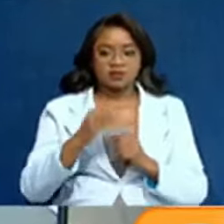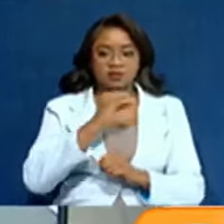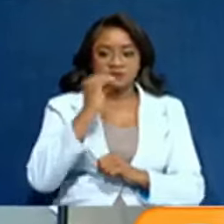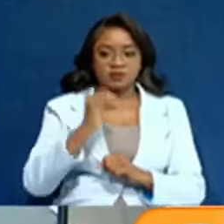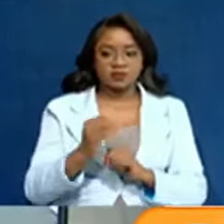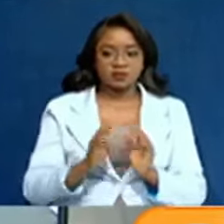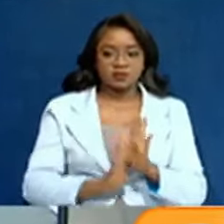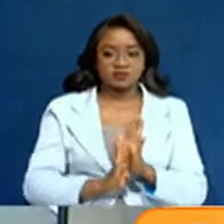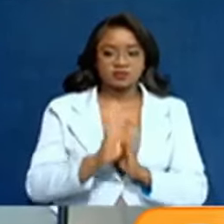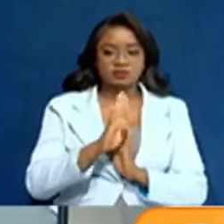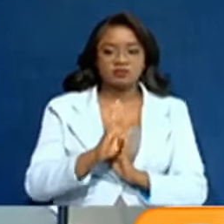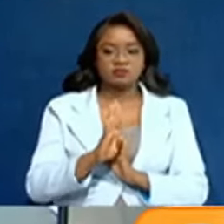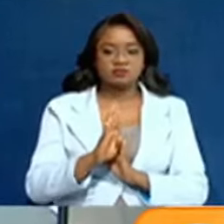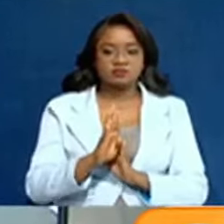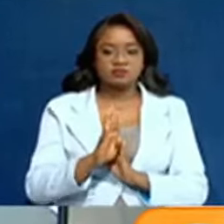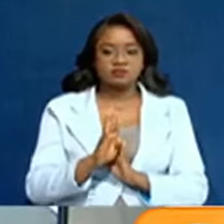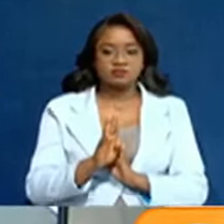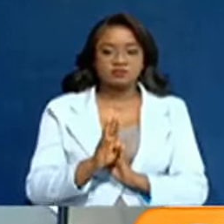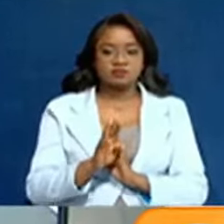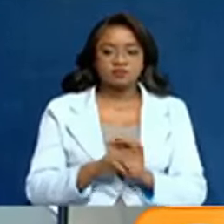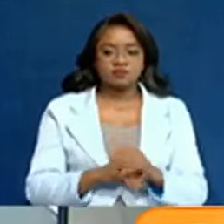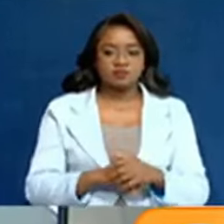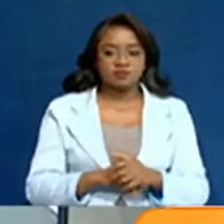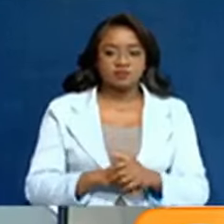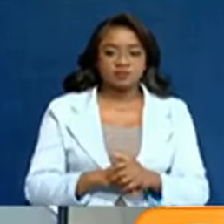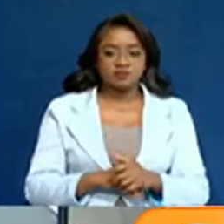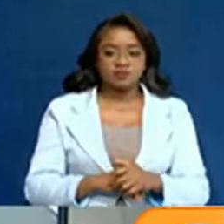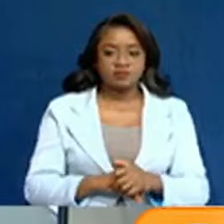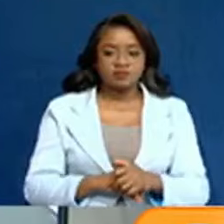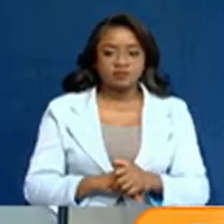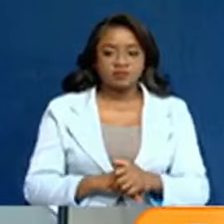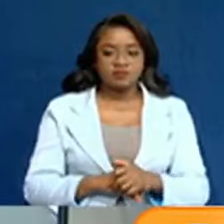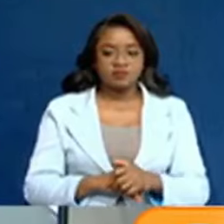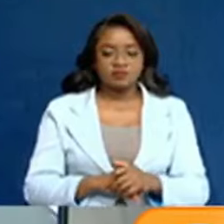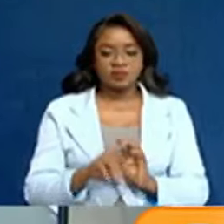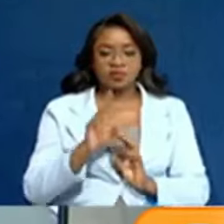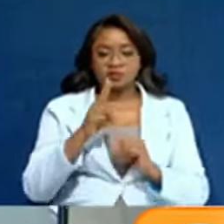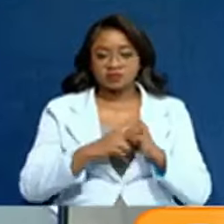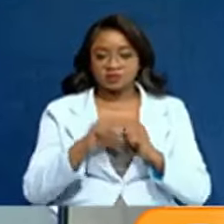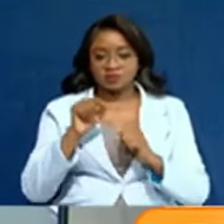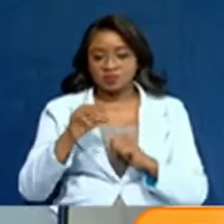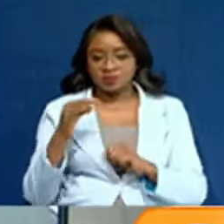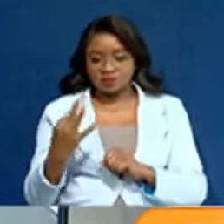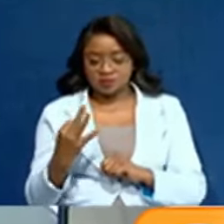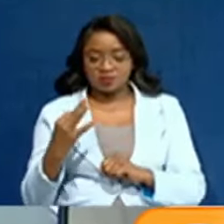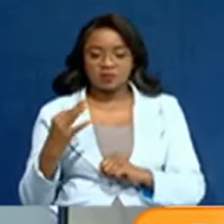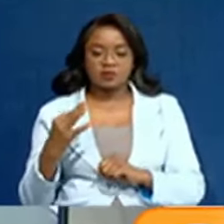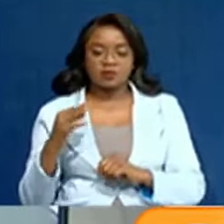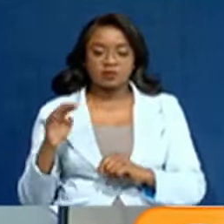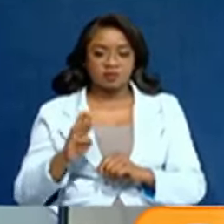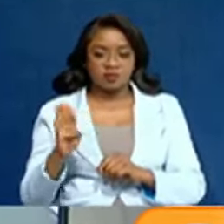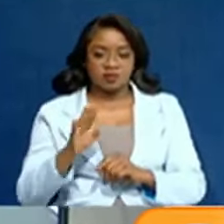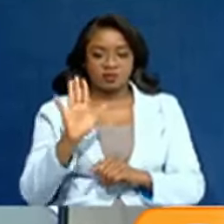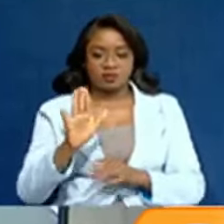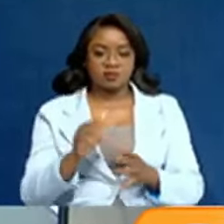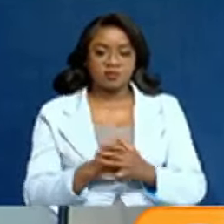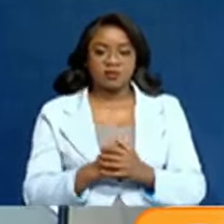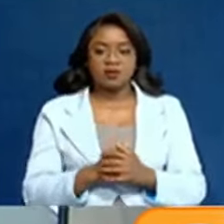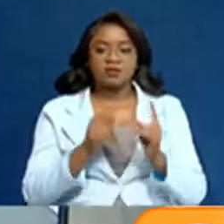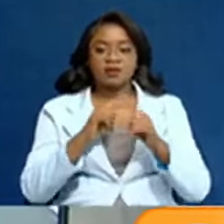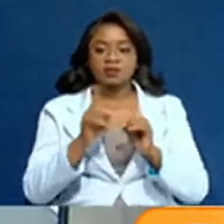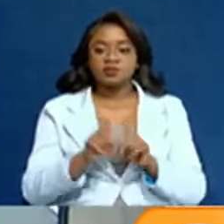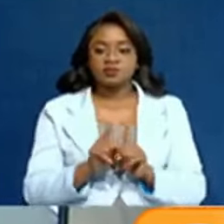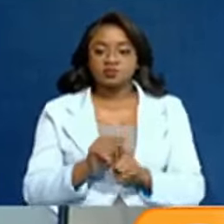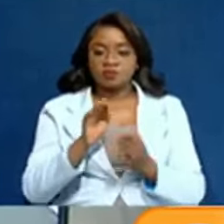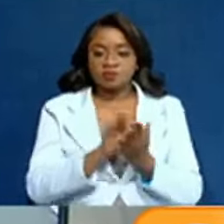lender saw growth in their deposits by 9.4% to 507 billion shillings in the period under review. The bank